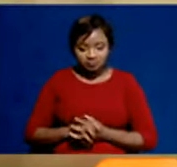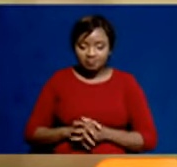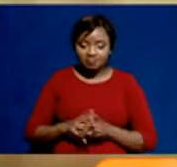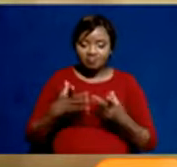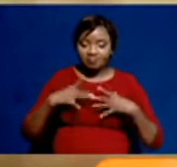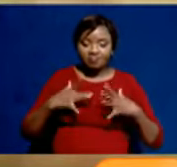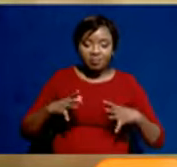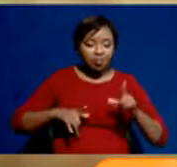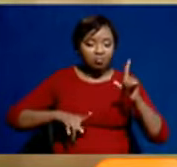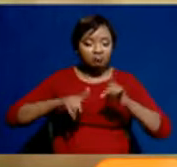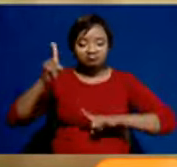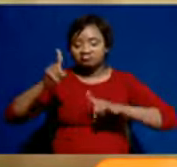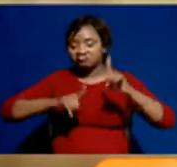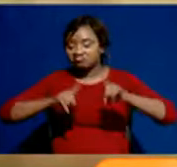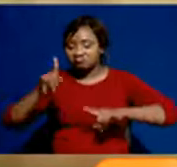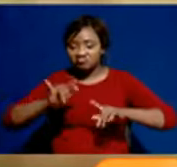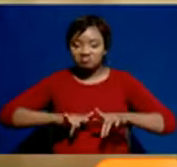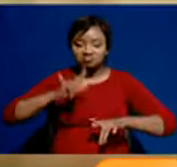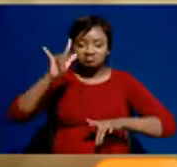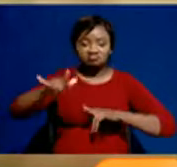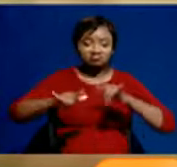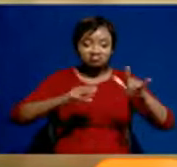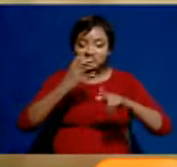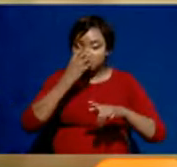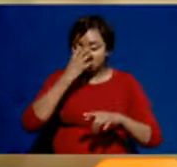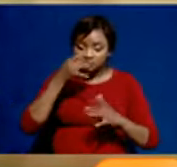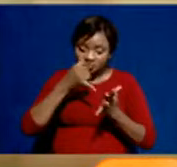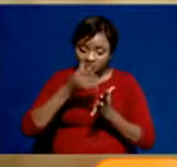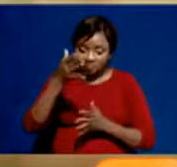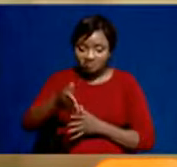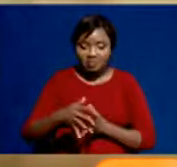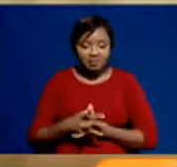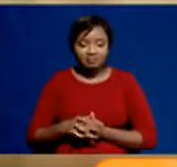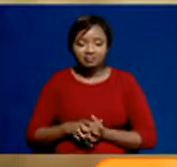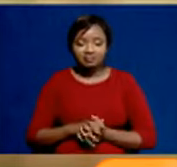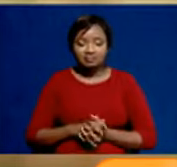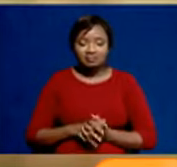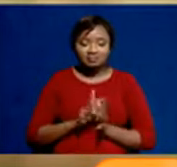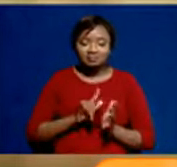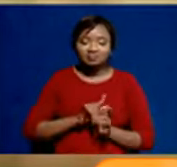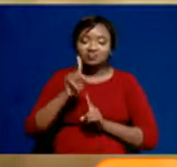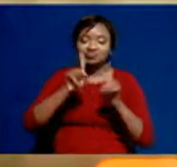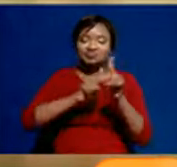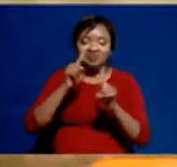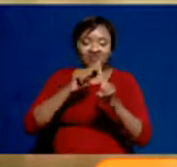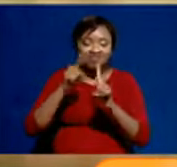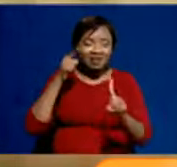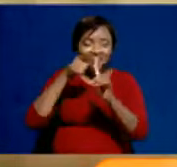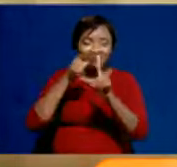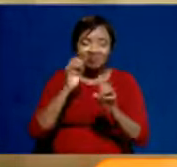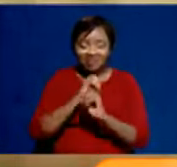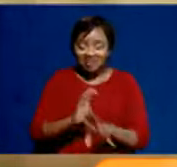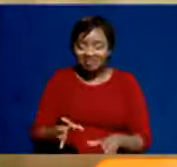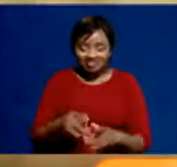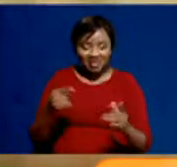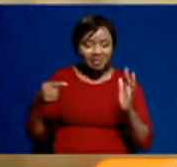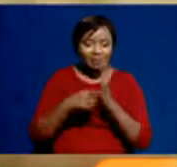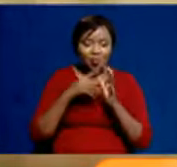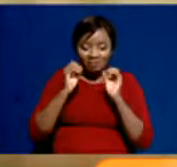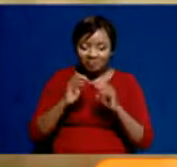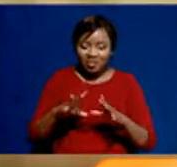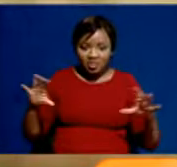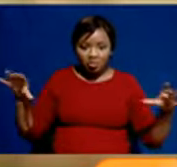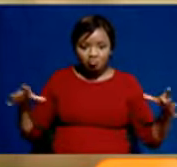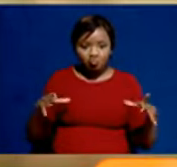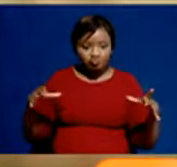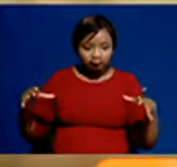travel, led by Ruto himself. Unnecessary foreign travel, unnecessarily large delegations,